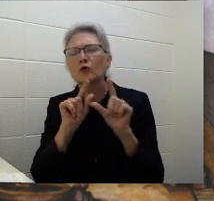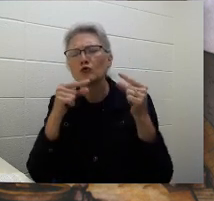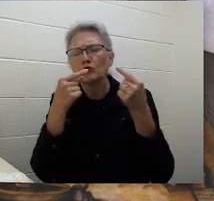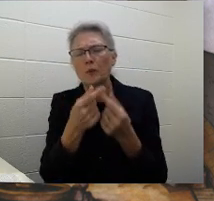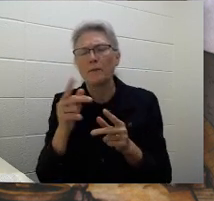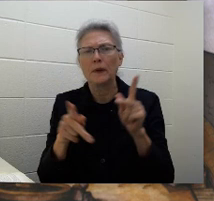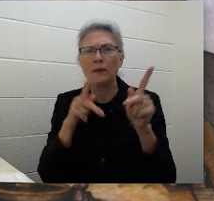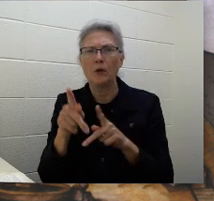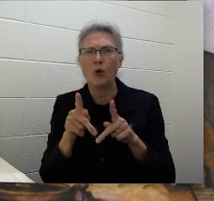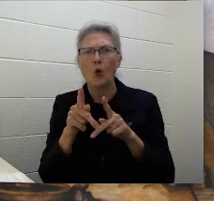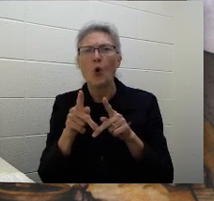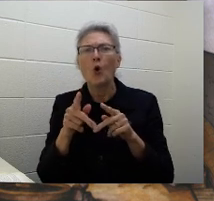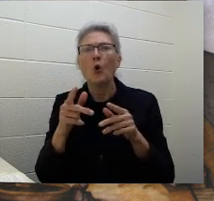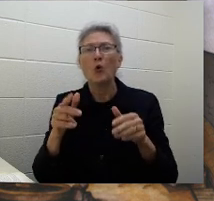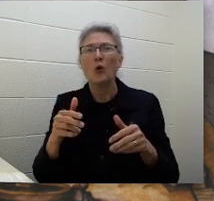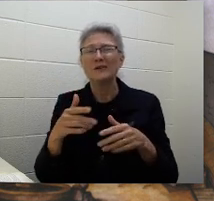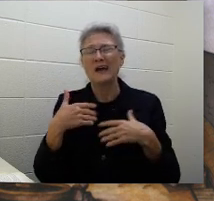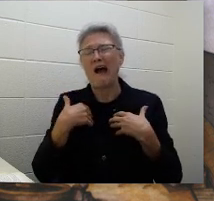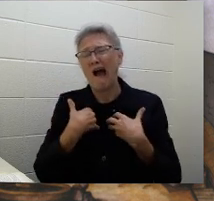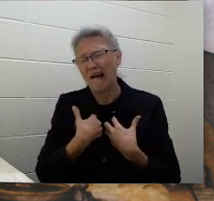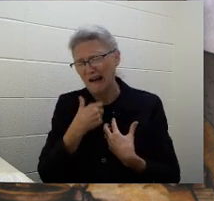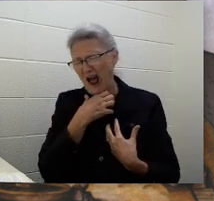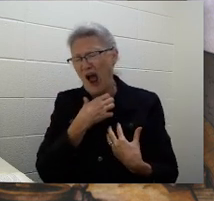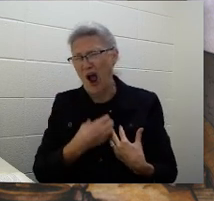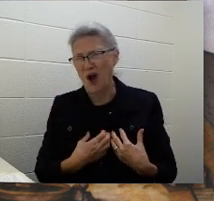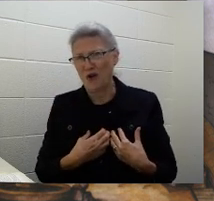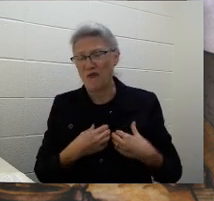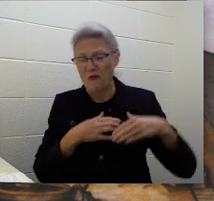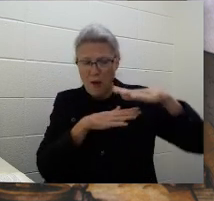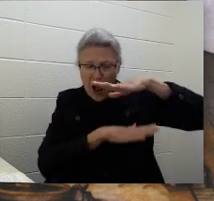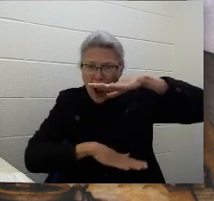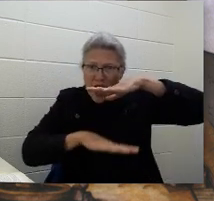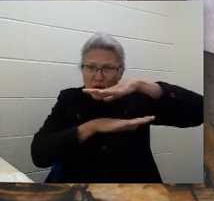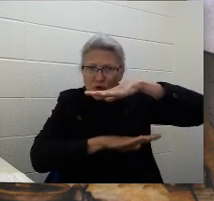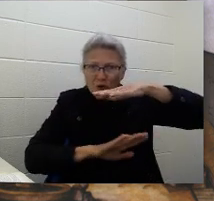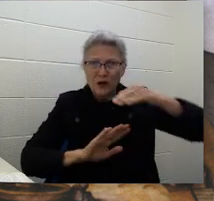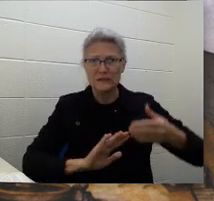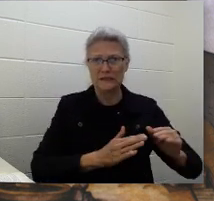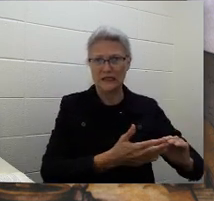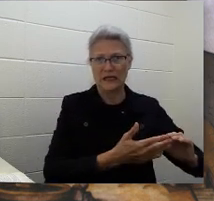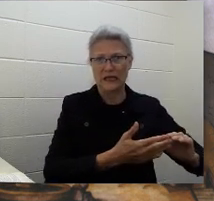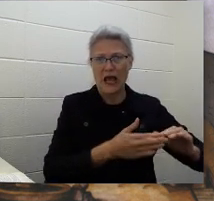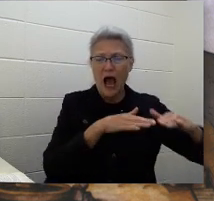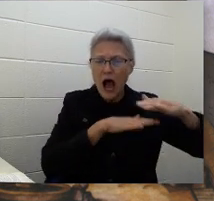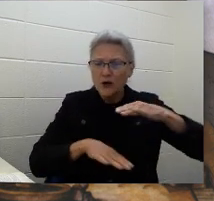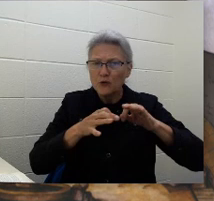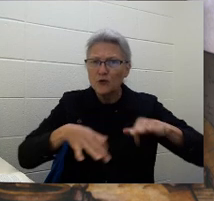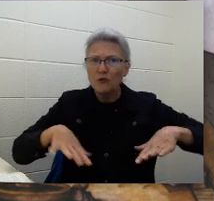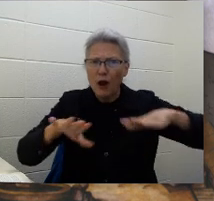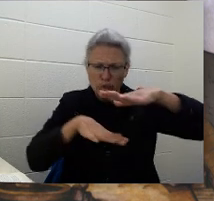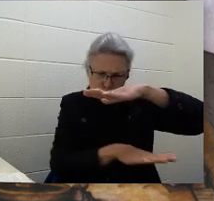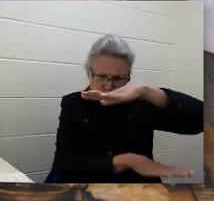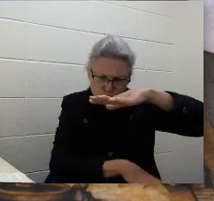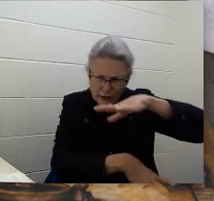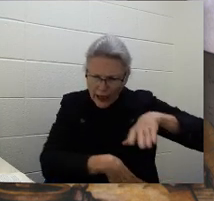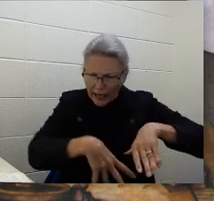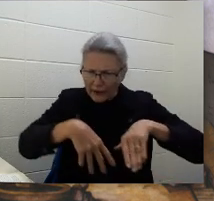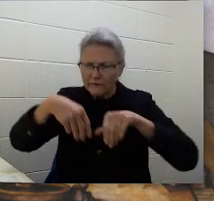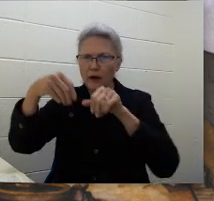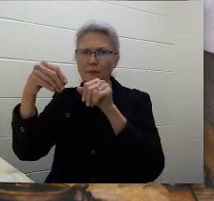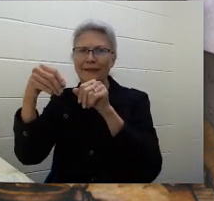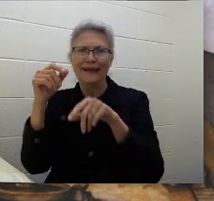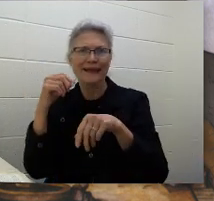have emerged, tired and hungry, from an underground city. They have left their city because they can no